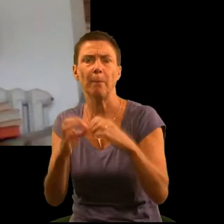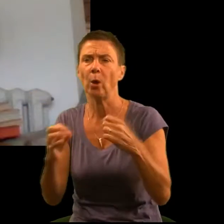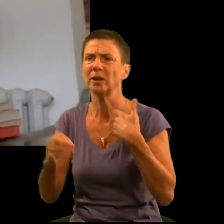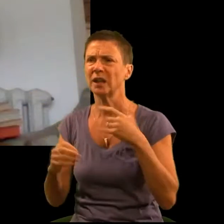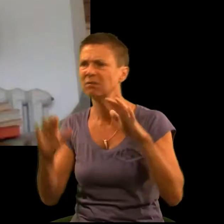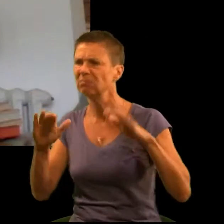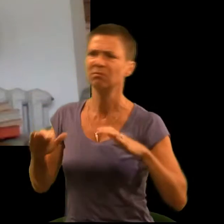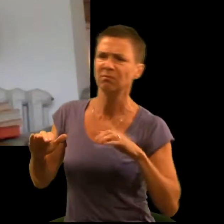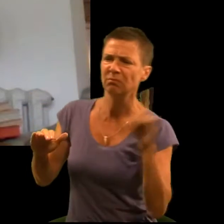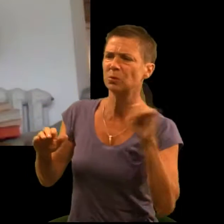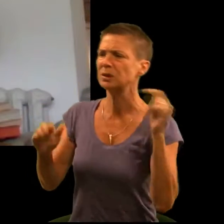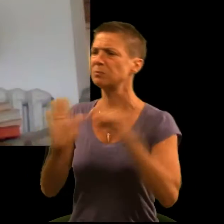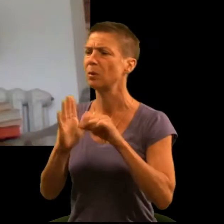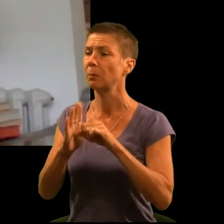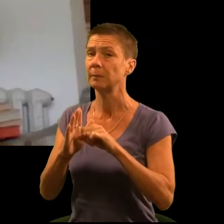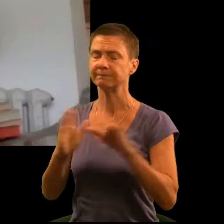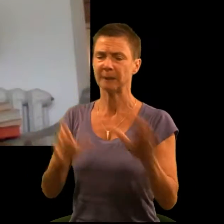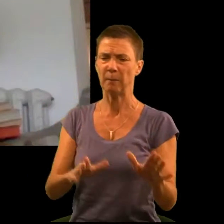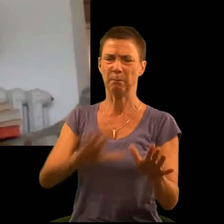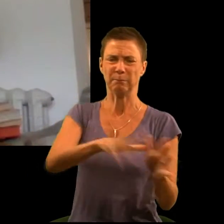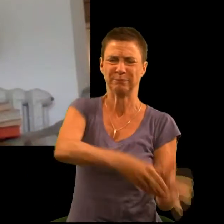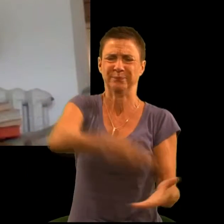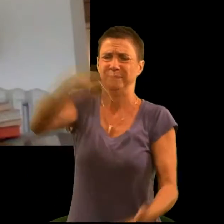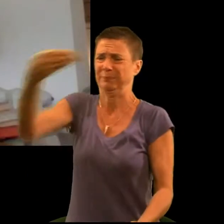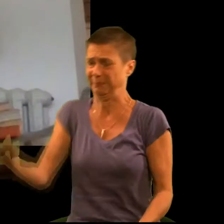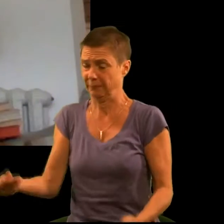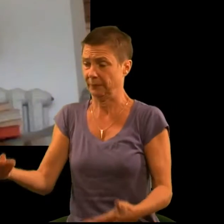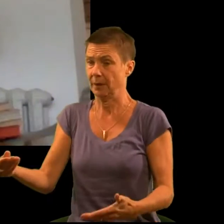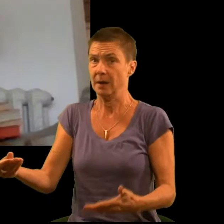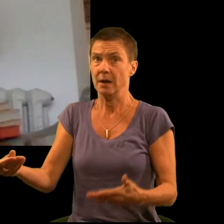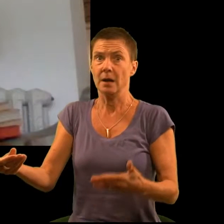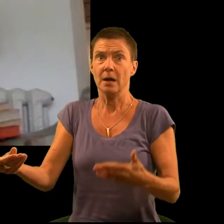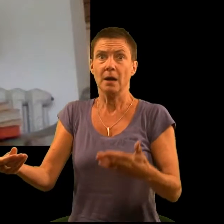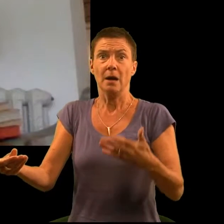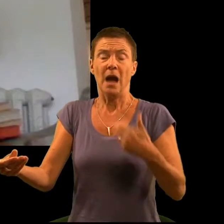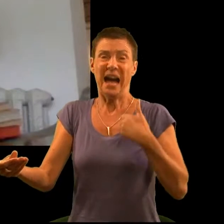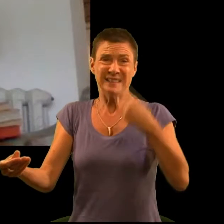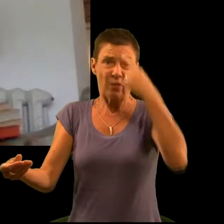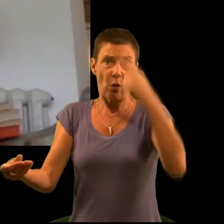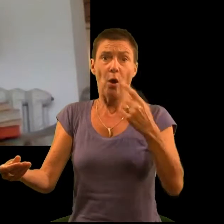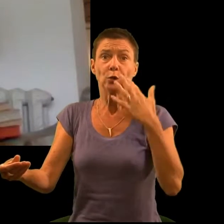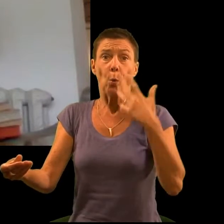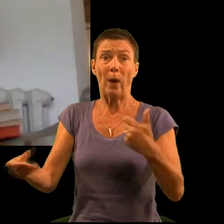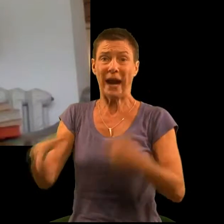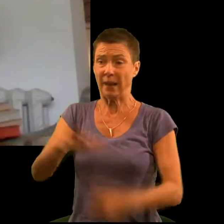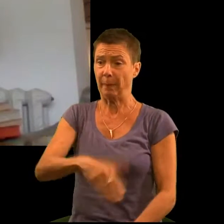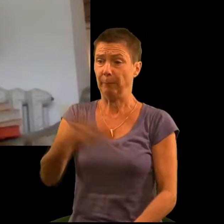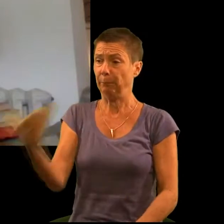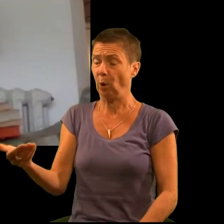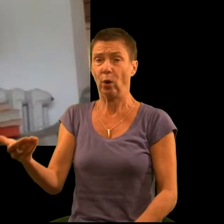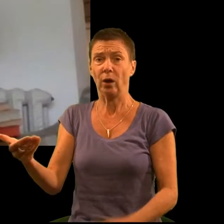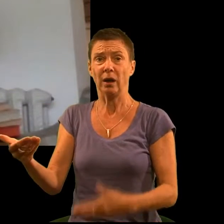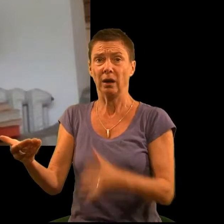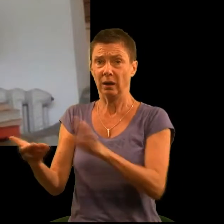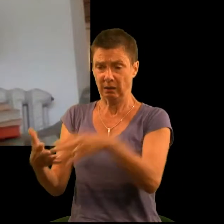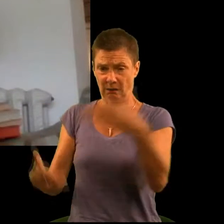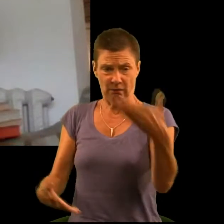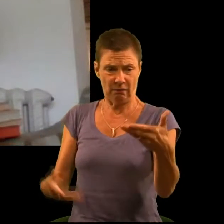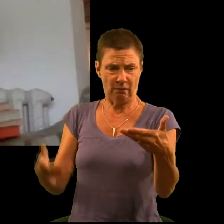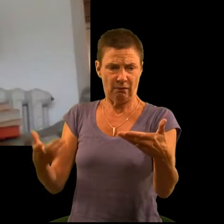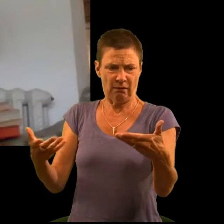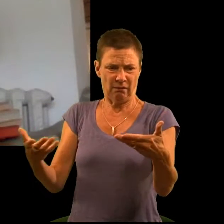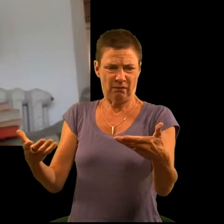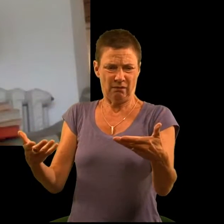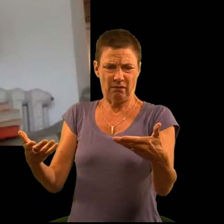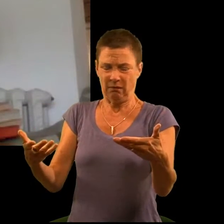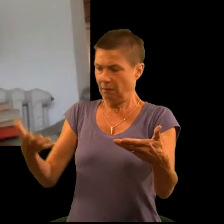over Tsar's shoulder. Tsar put the spelling book in his other hand, and it was just as he suspected. When the spelling book was in his left hand, the one without the